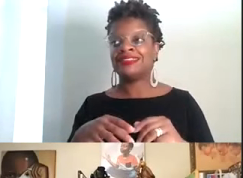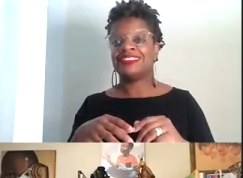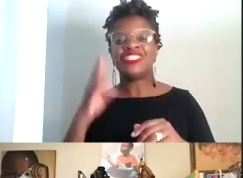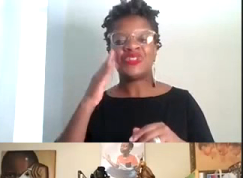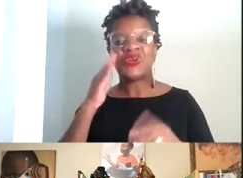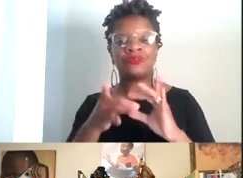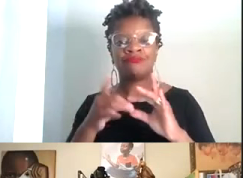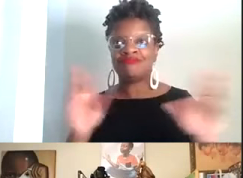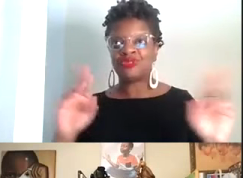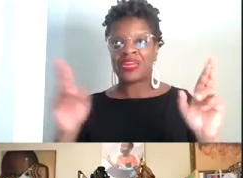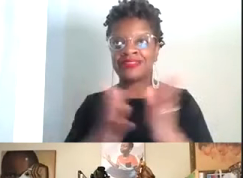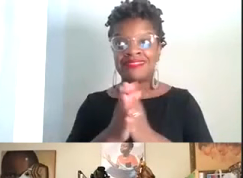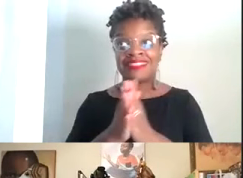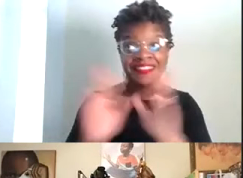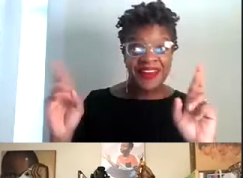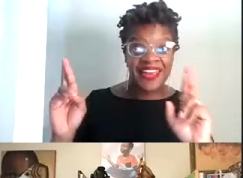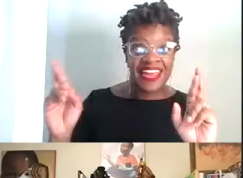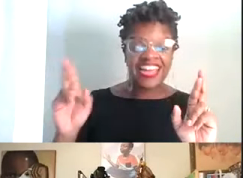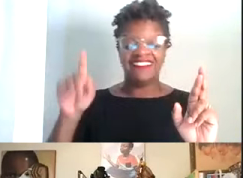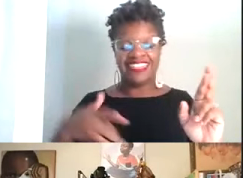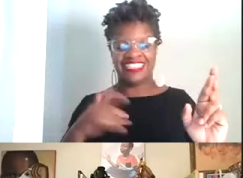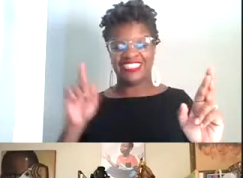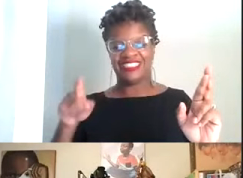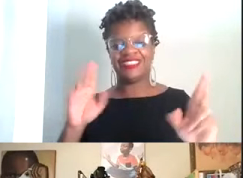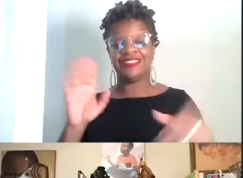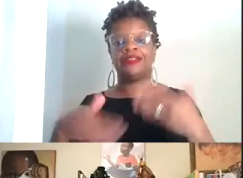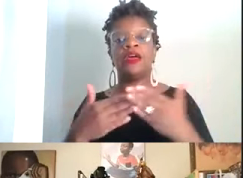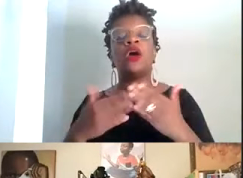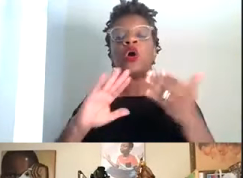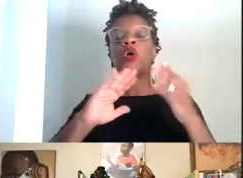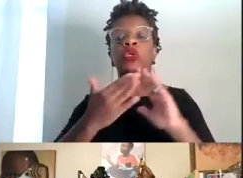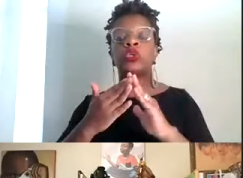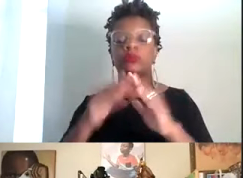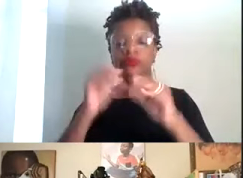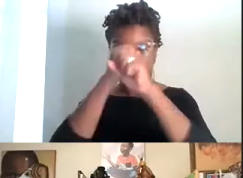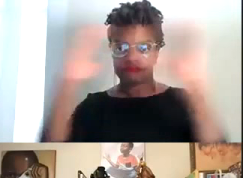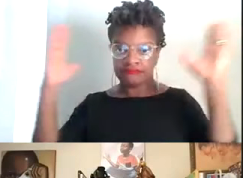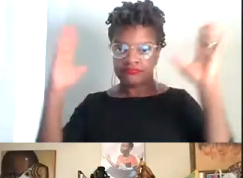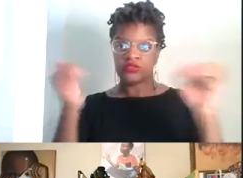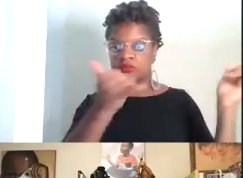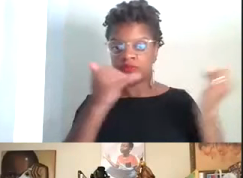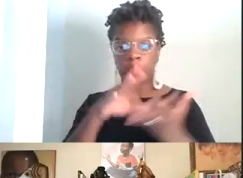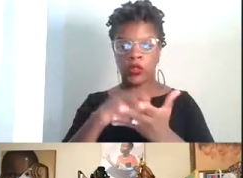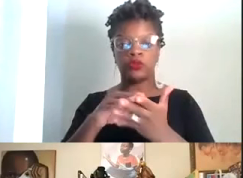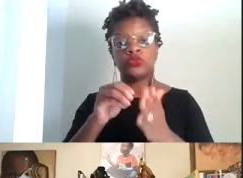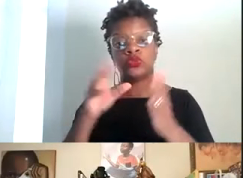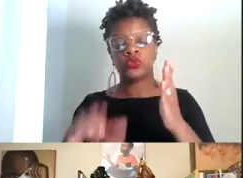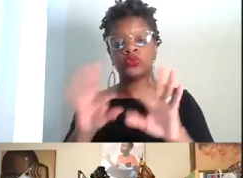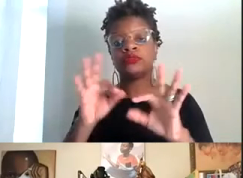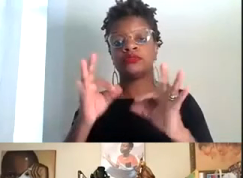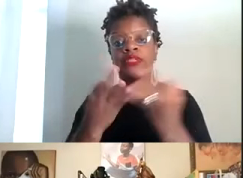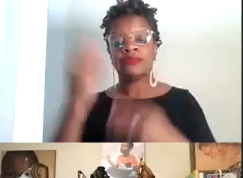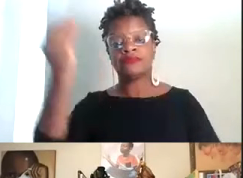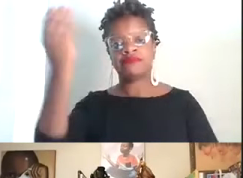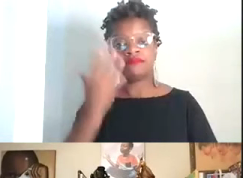whole session. But this is our community's vision for playful learning. This is what students and families have shared with us. Play